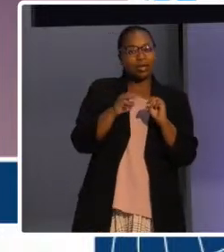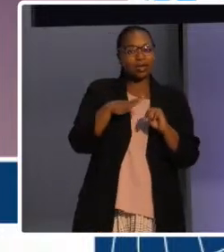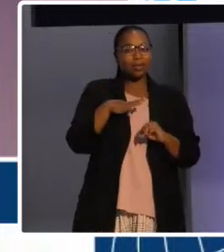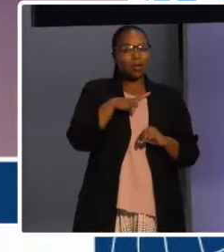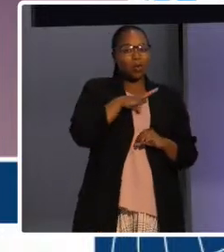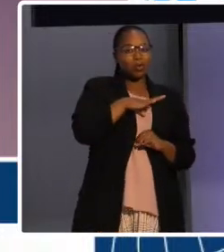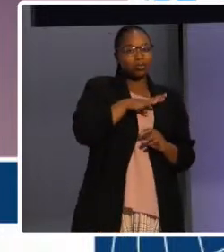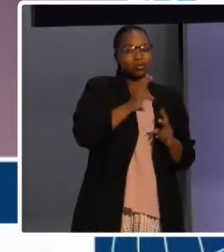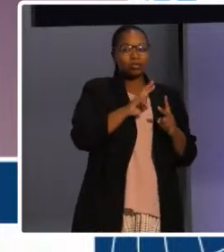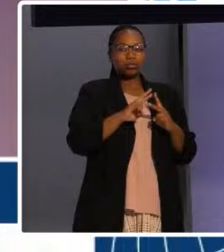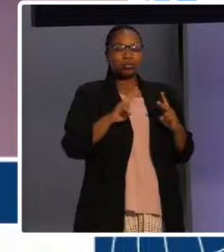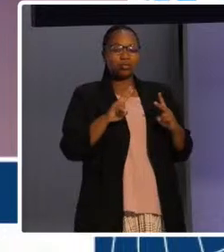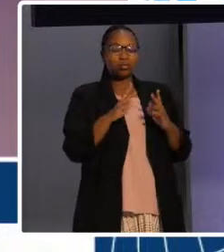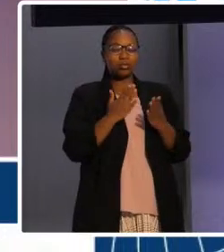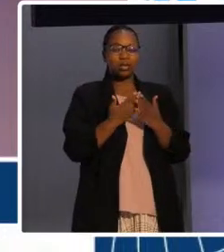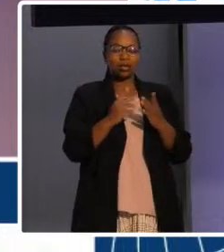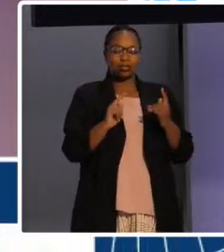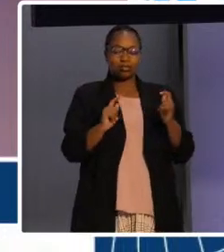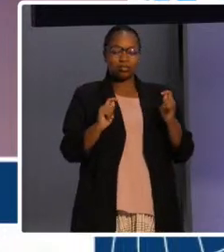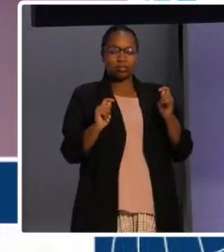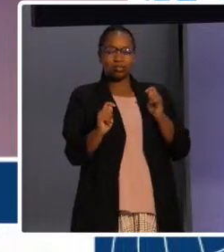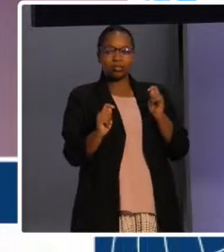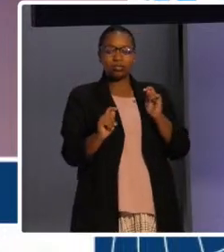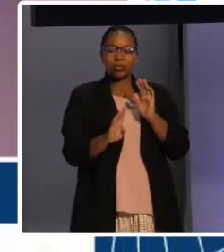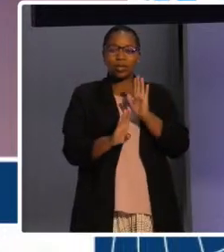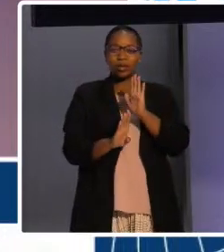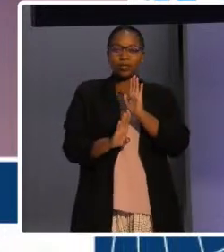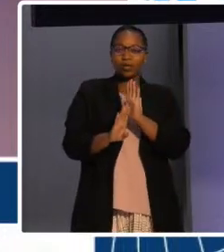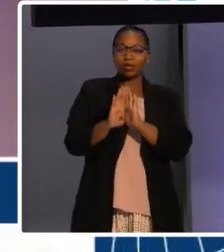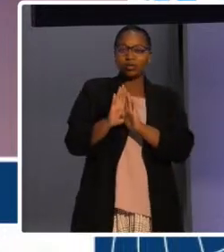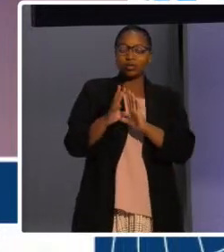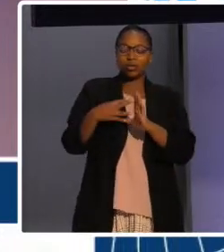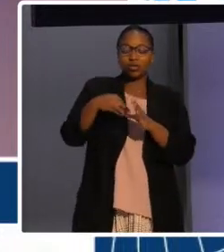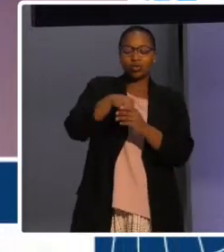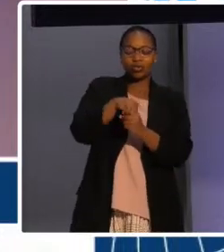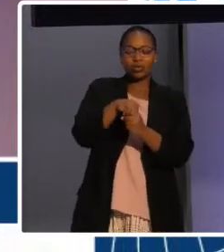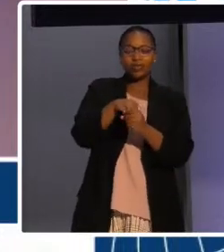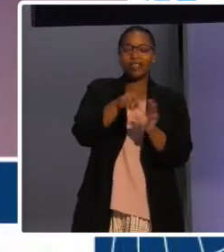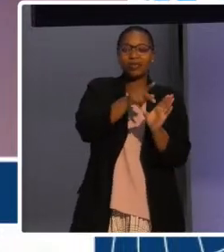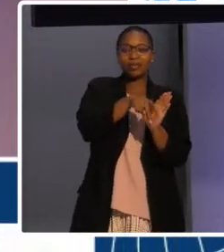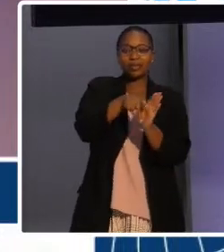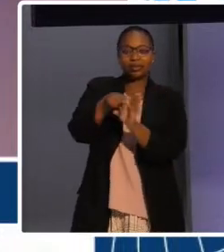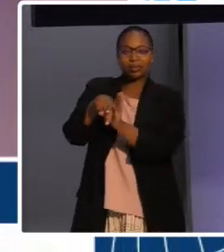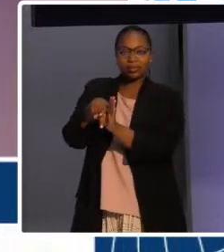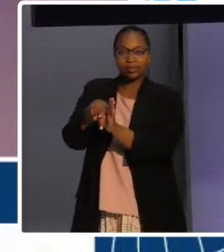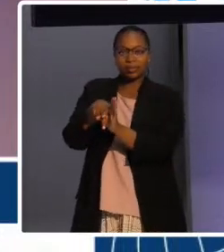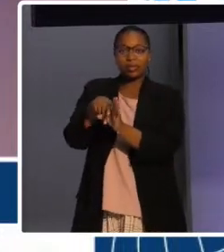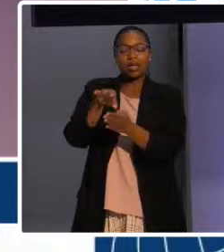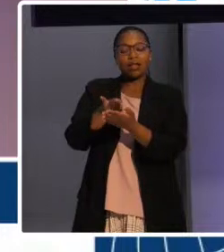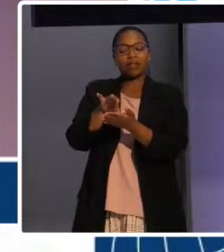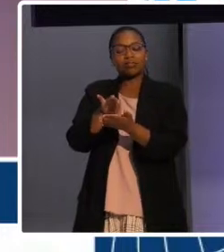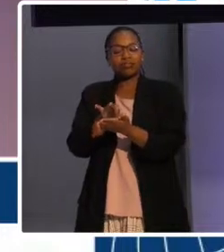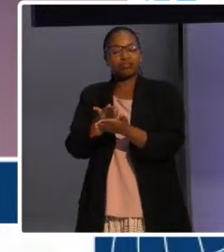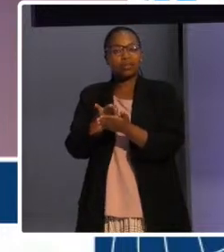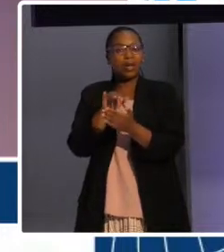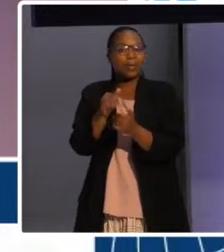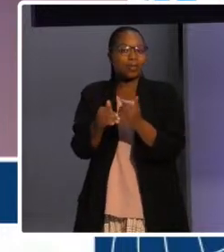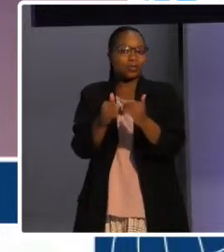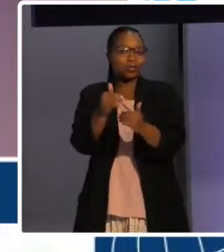inclusive, participatory, and transparent electoral processes around the world.